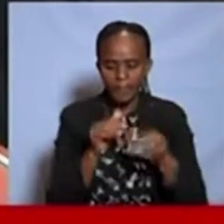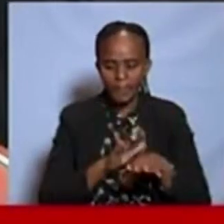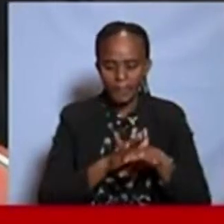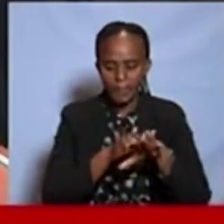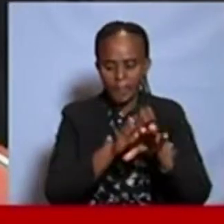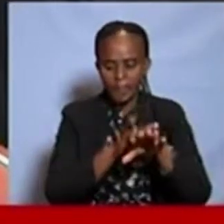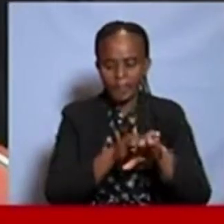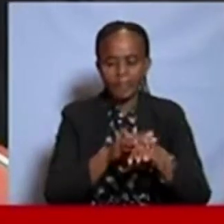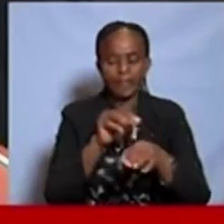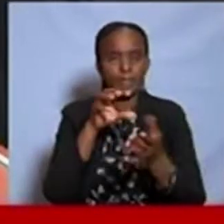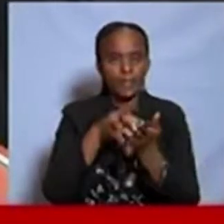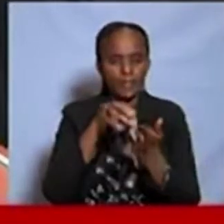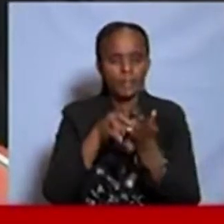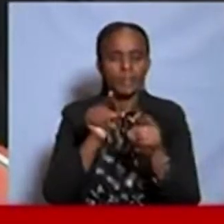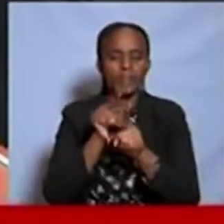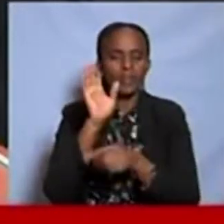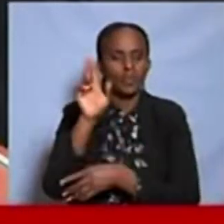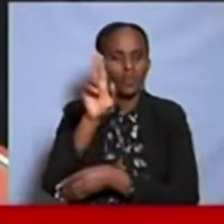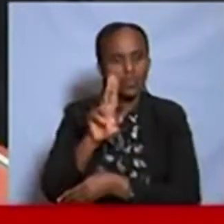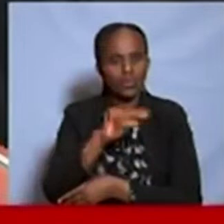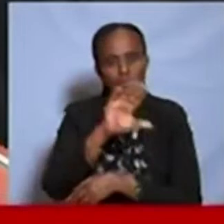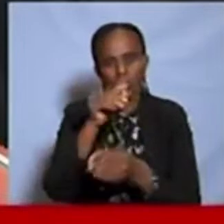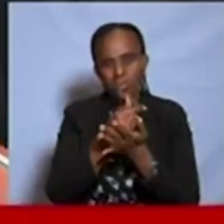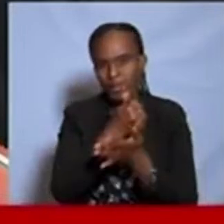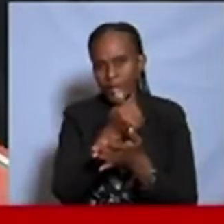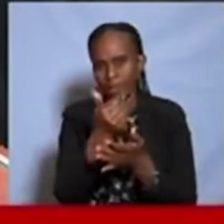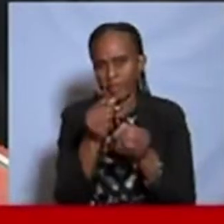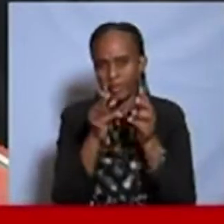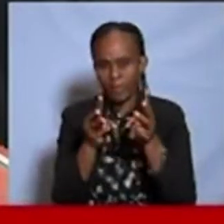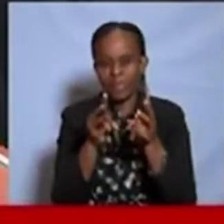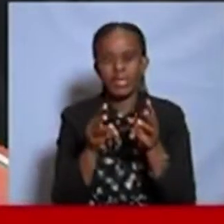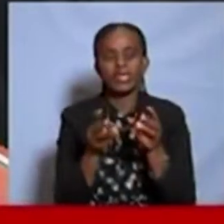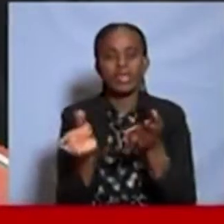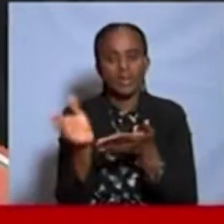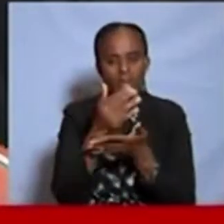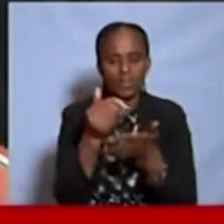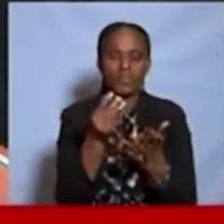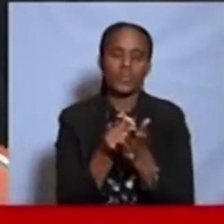and will use all means to recover the outstanding amounts.